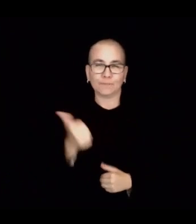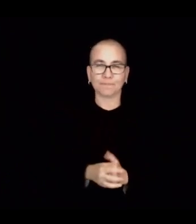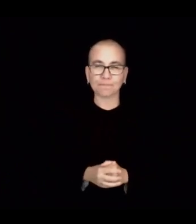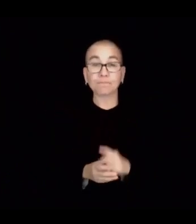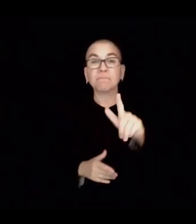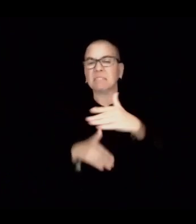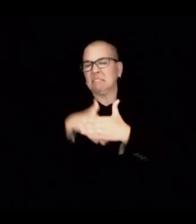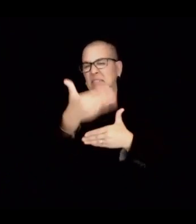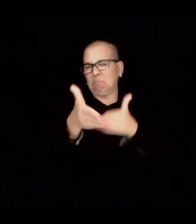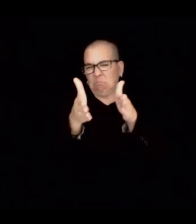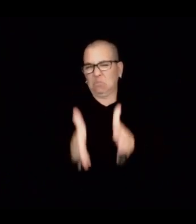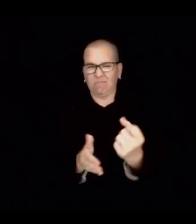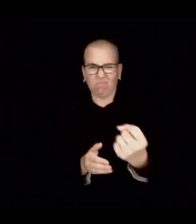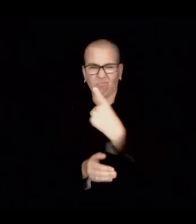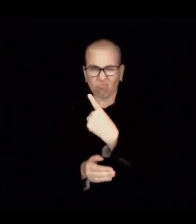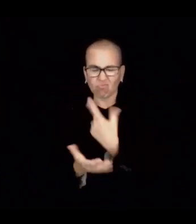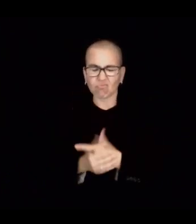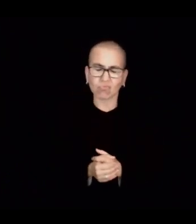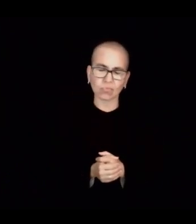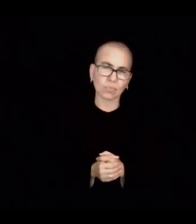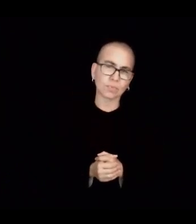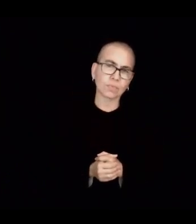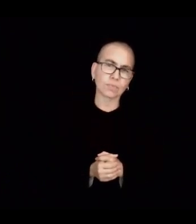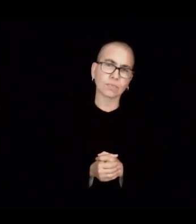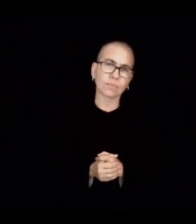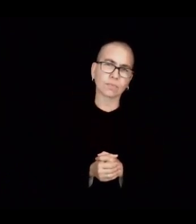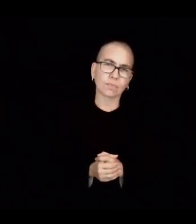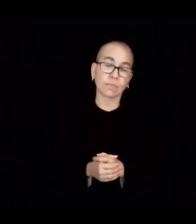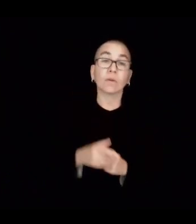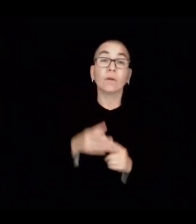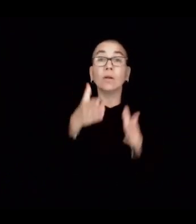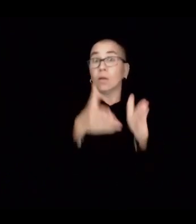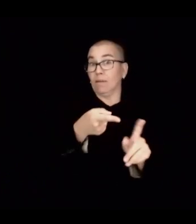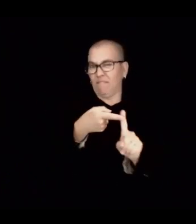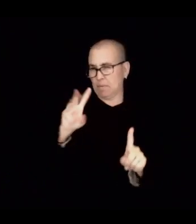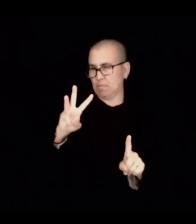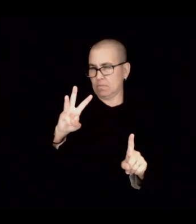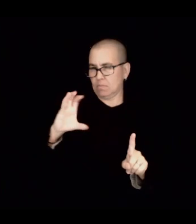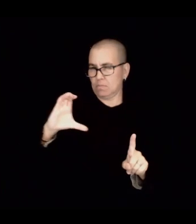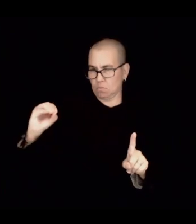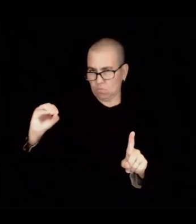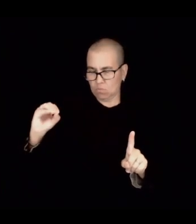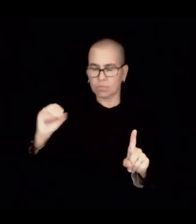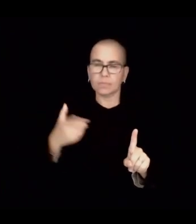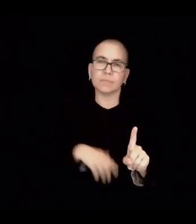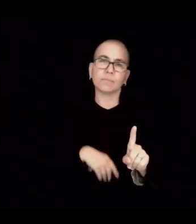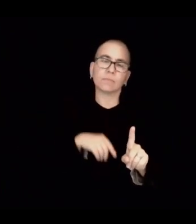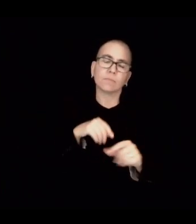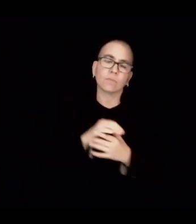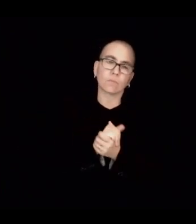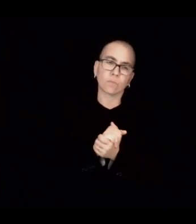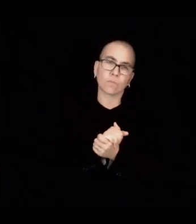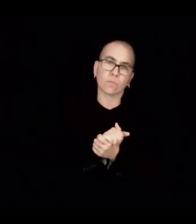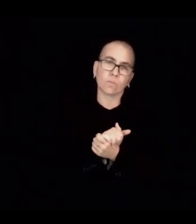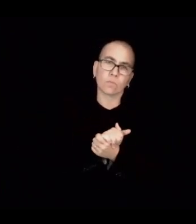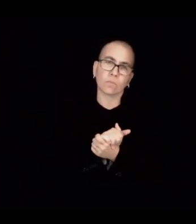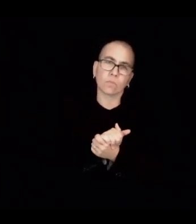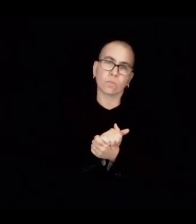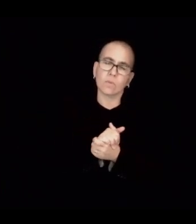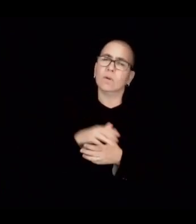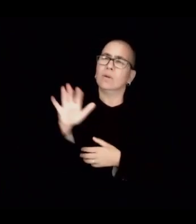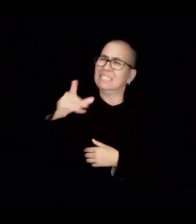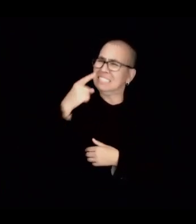open. Thanks, Chris. You brought up this uptick you've seen in South Central Minnesota with people